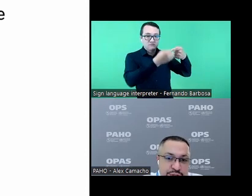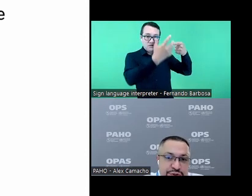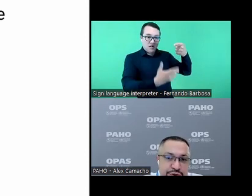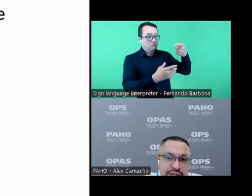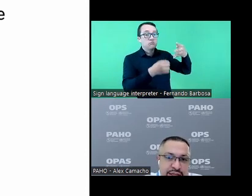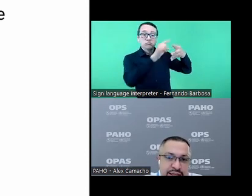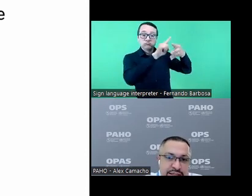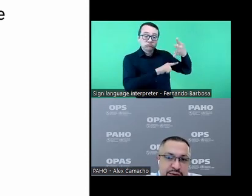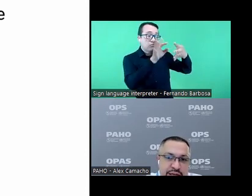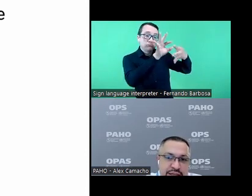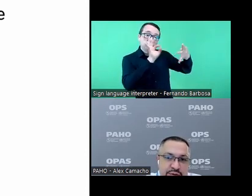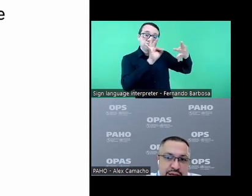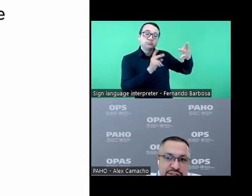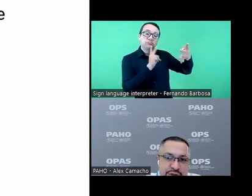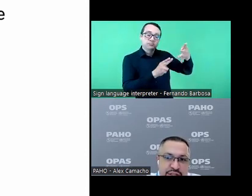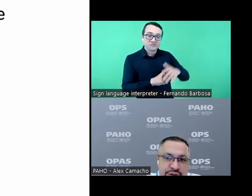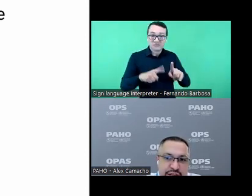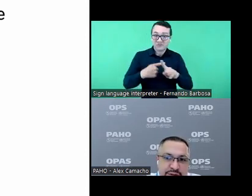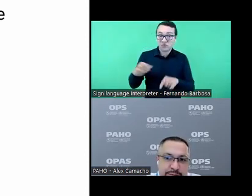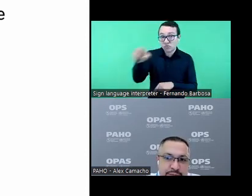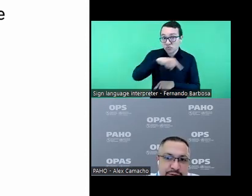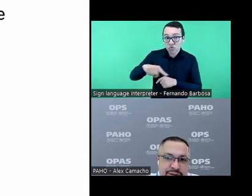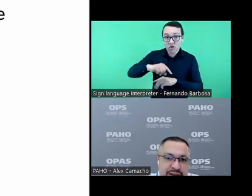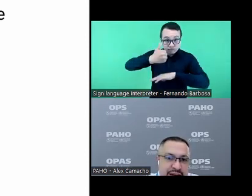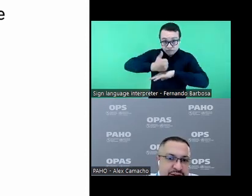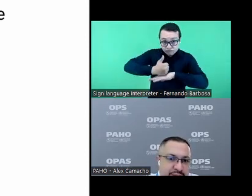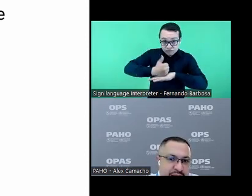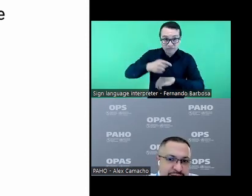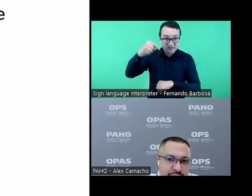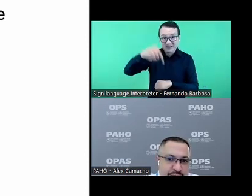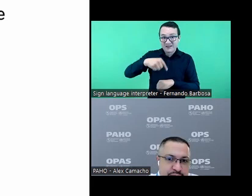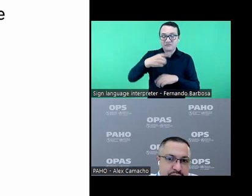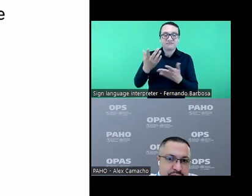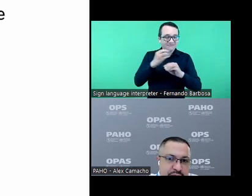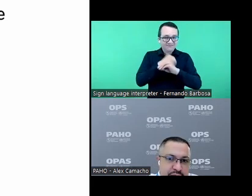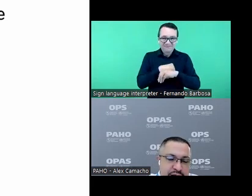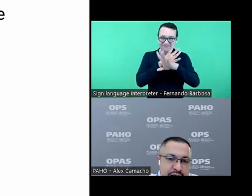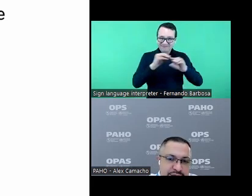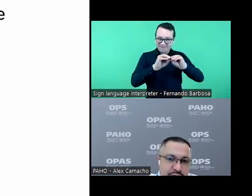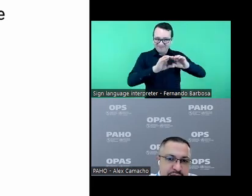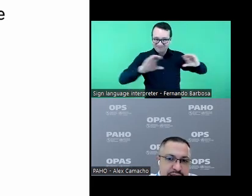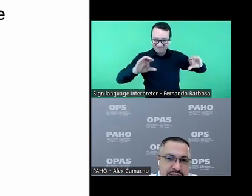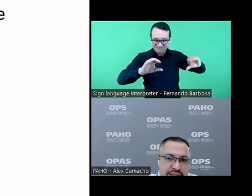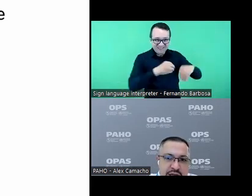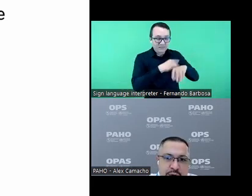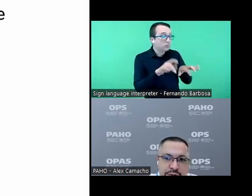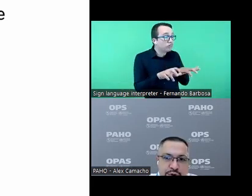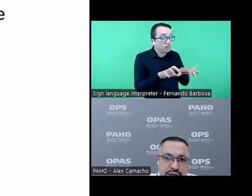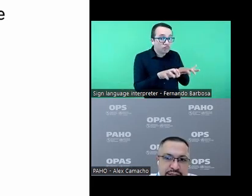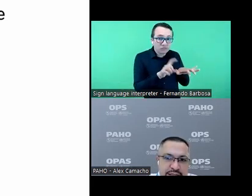Also, to ensure your attendance is collected, you must join the training via the learning platform. And as you know, attendance